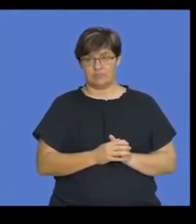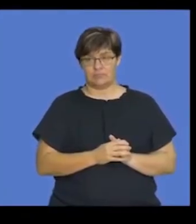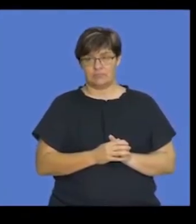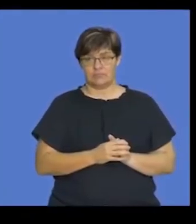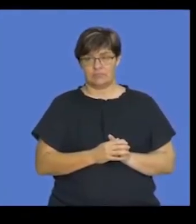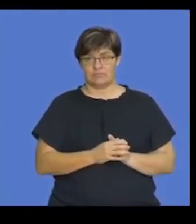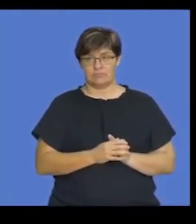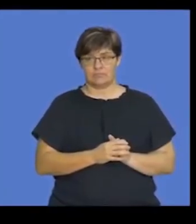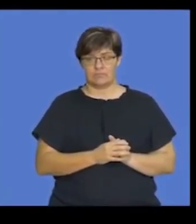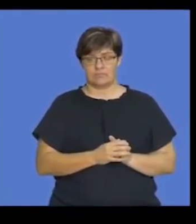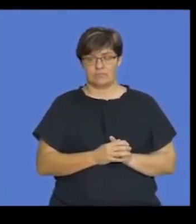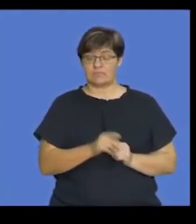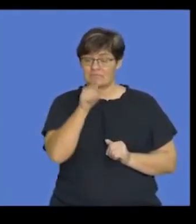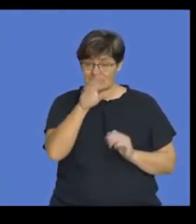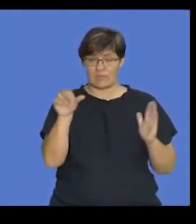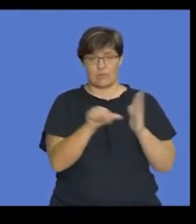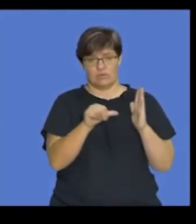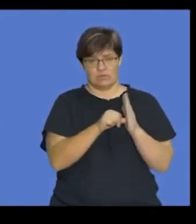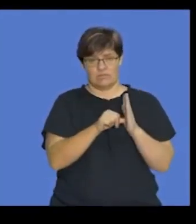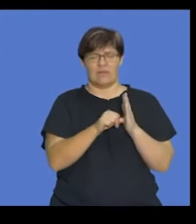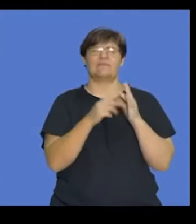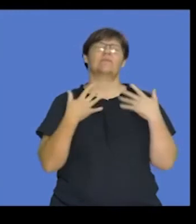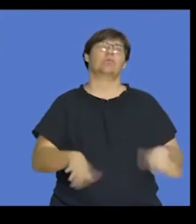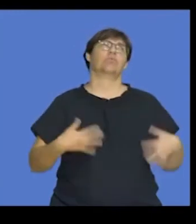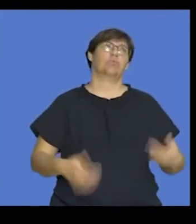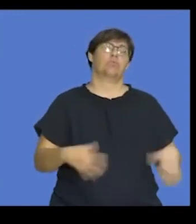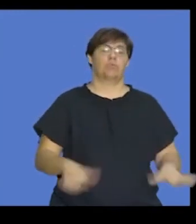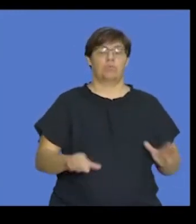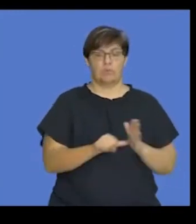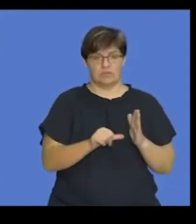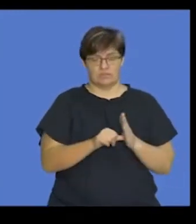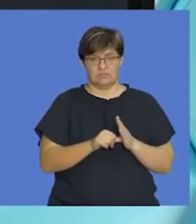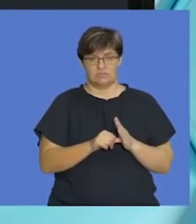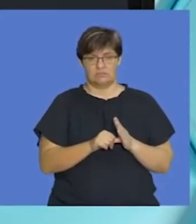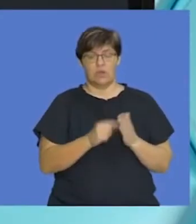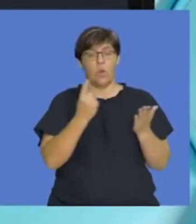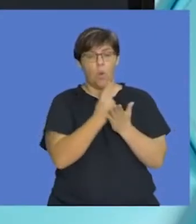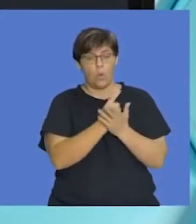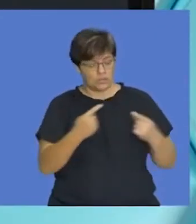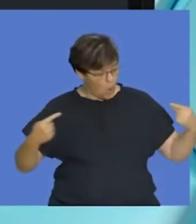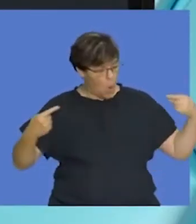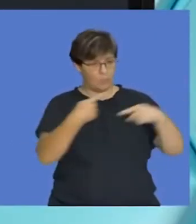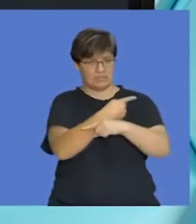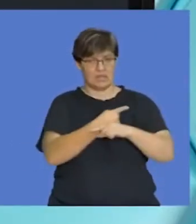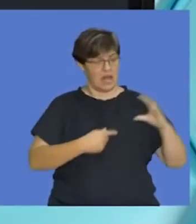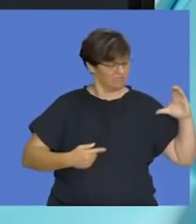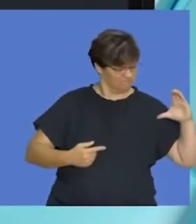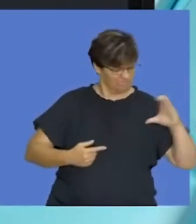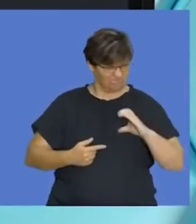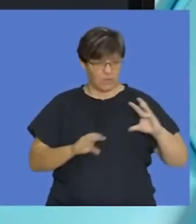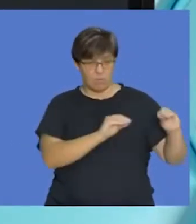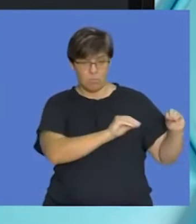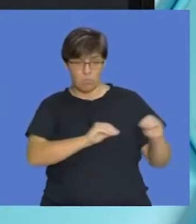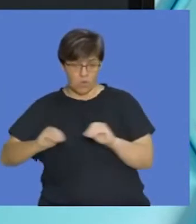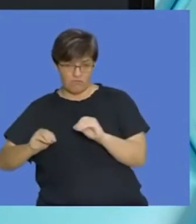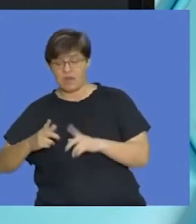So, very important, it always acts in the opposite direction to